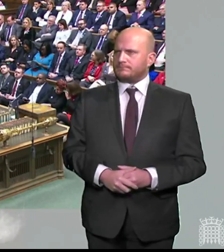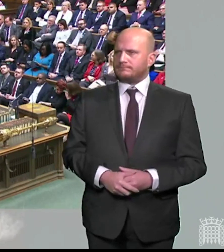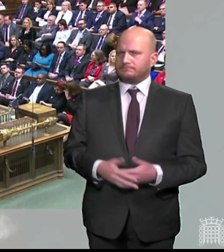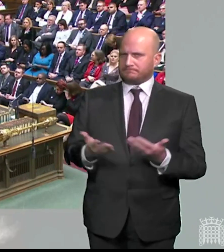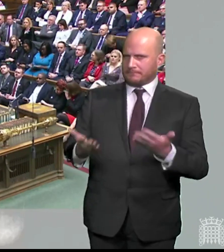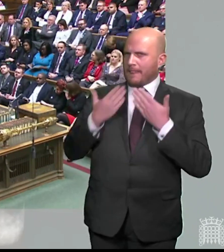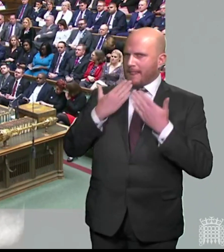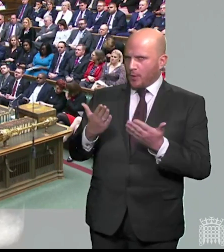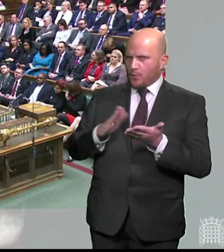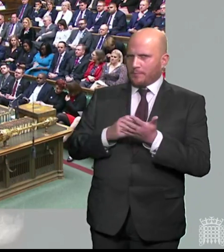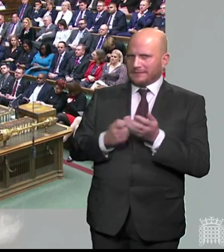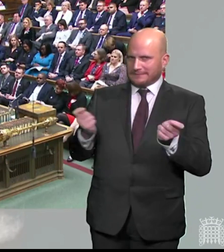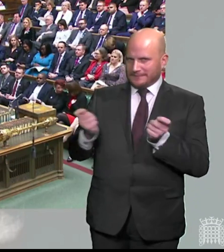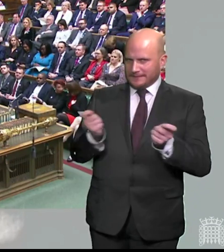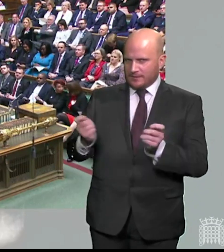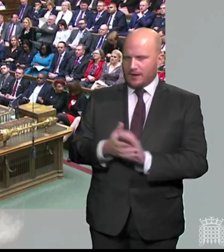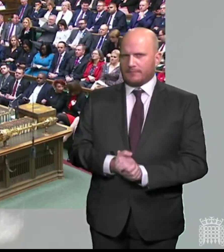Thank you, Mr. Speaker.